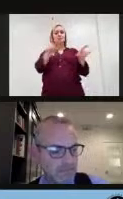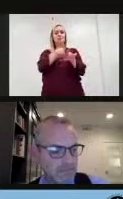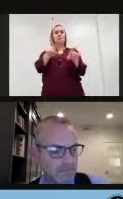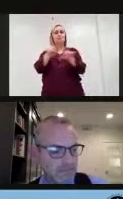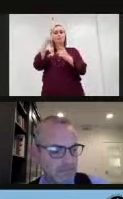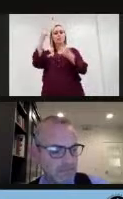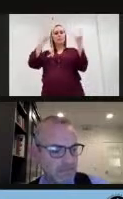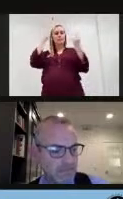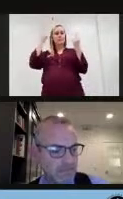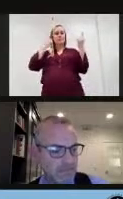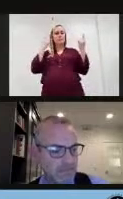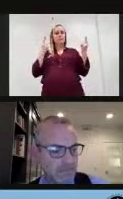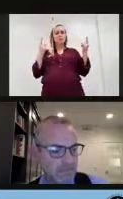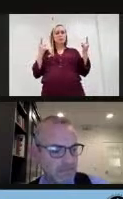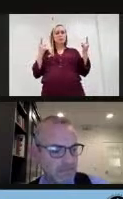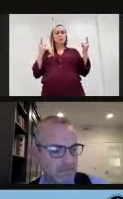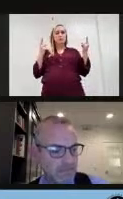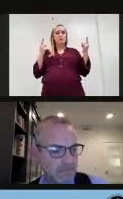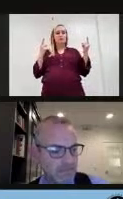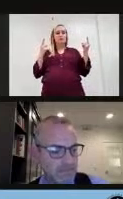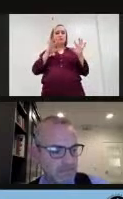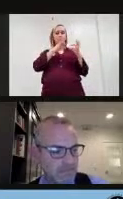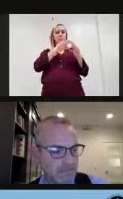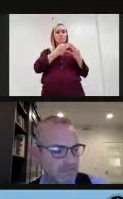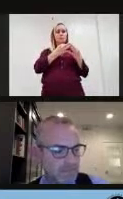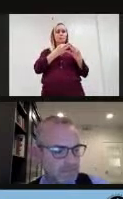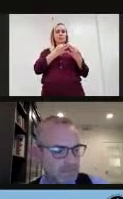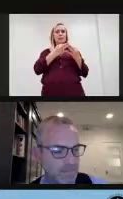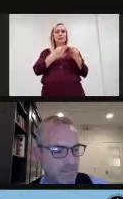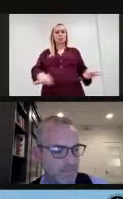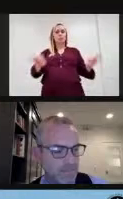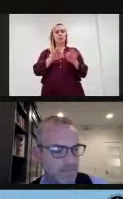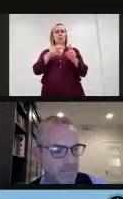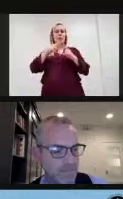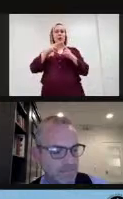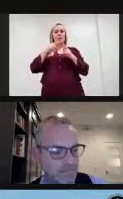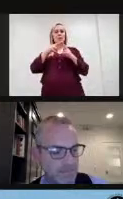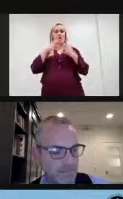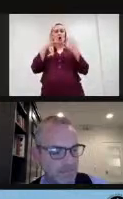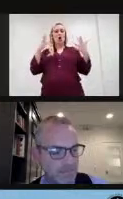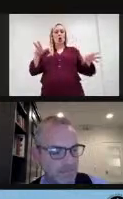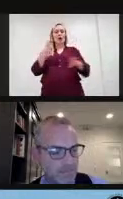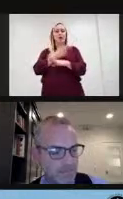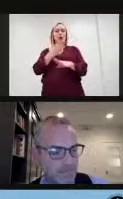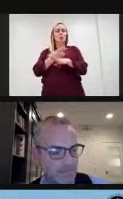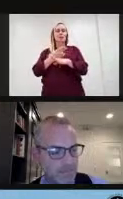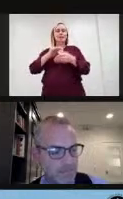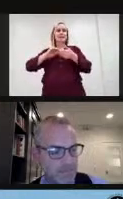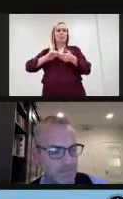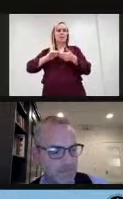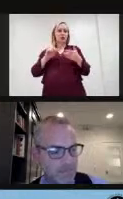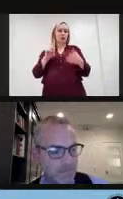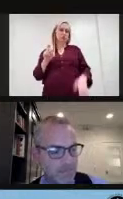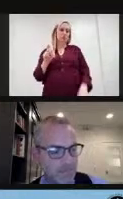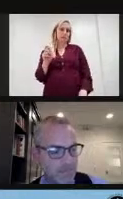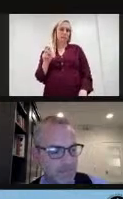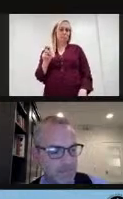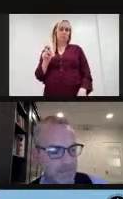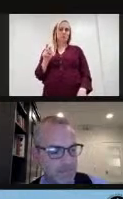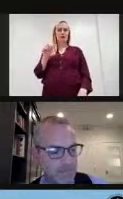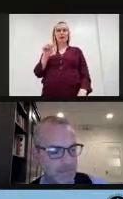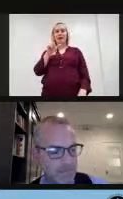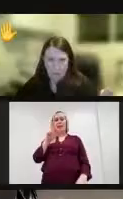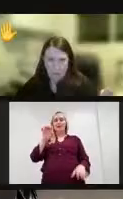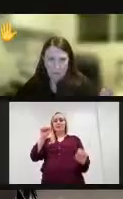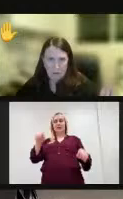wonder if saying families as critical partners are to use as collaboration, but we'll let Alice give us the